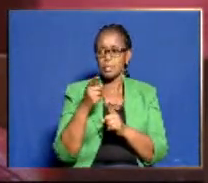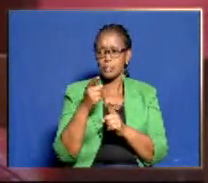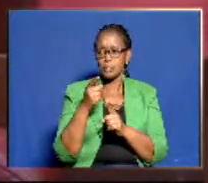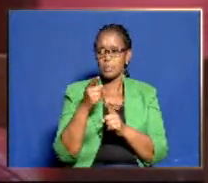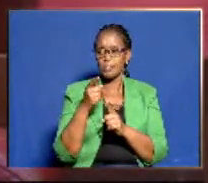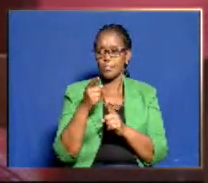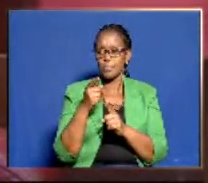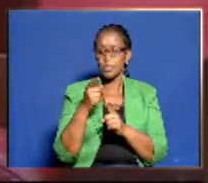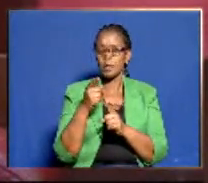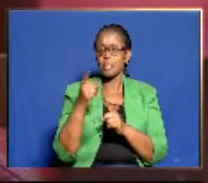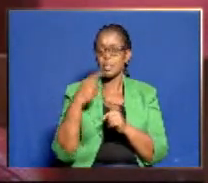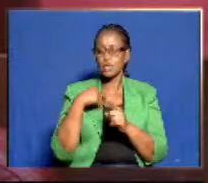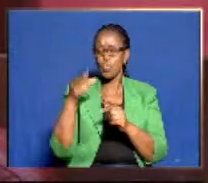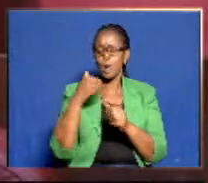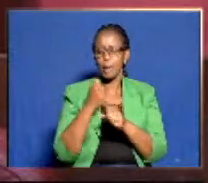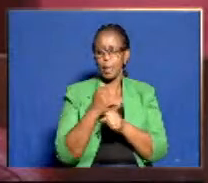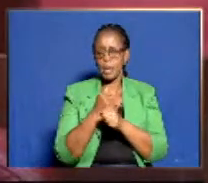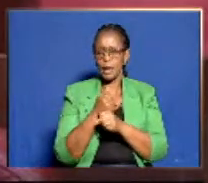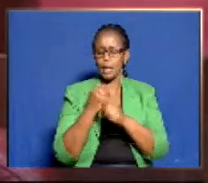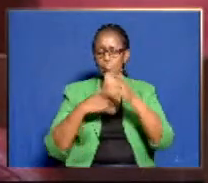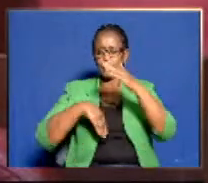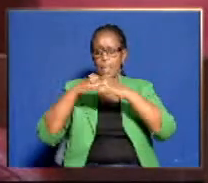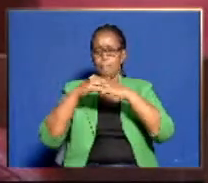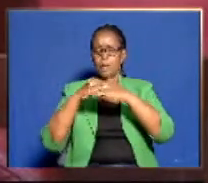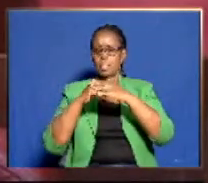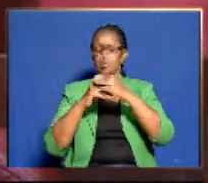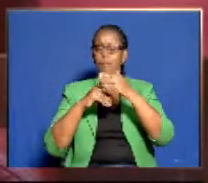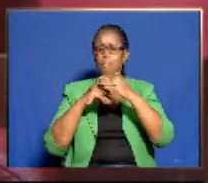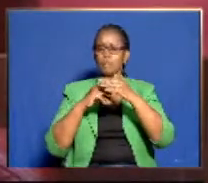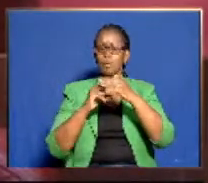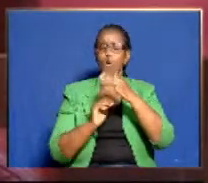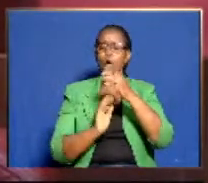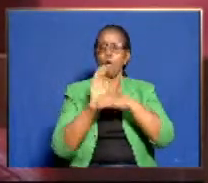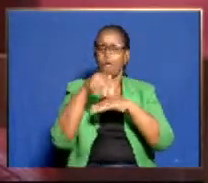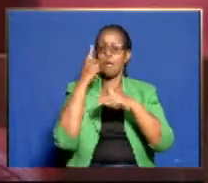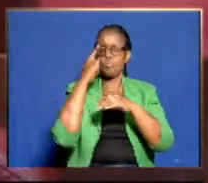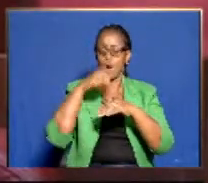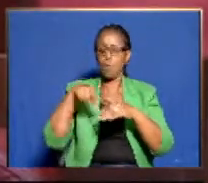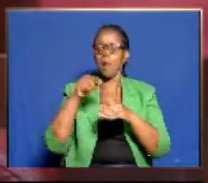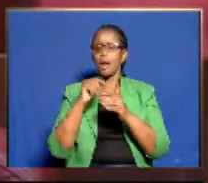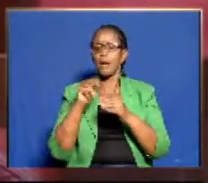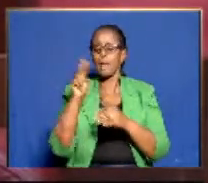shillings ceiling for our national debt. Honorable Speaker, if